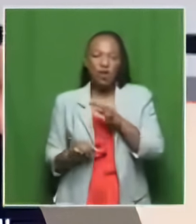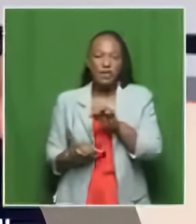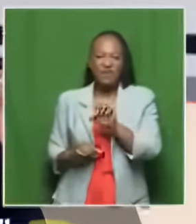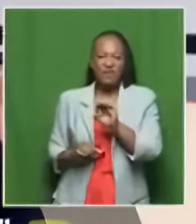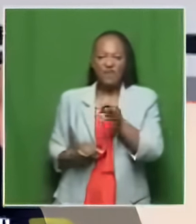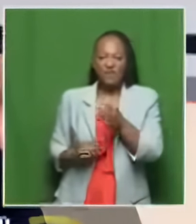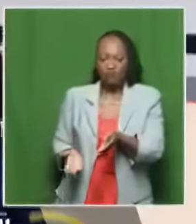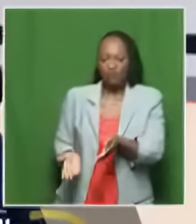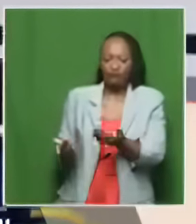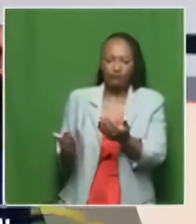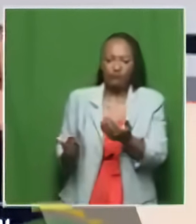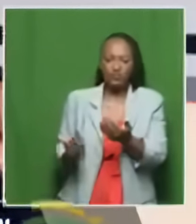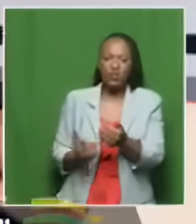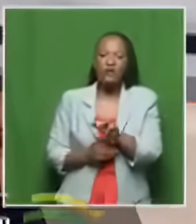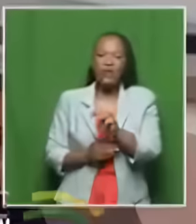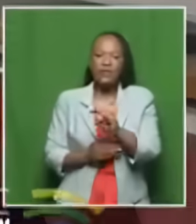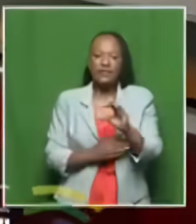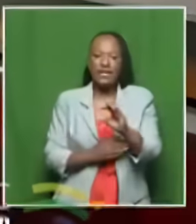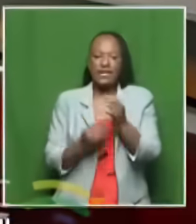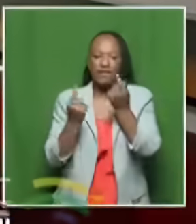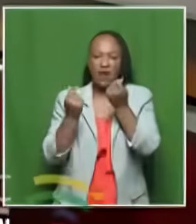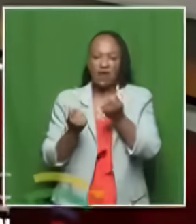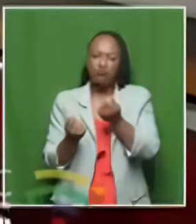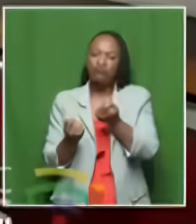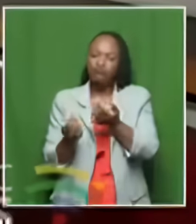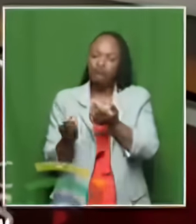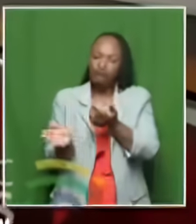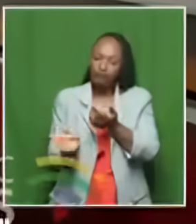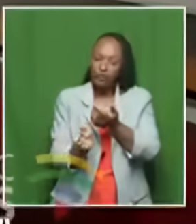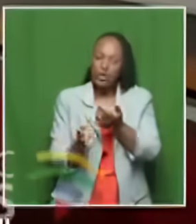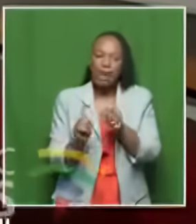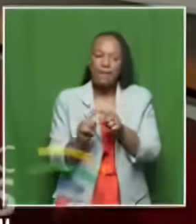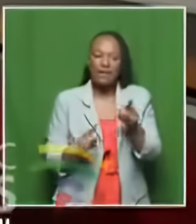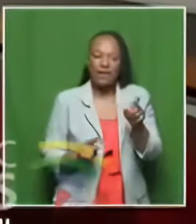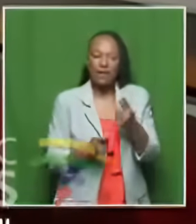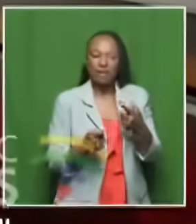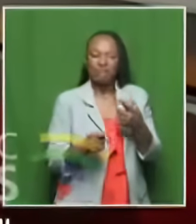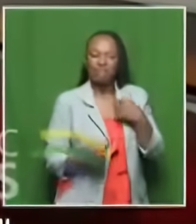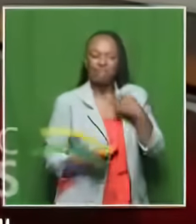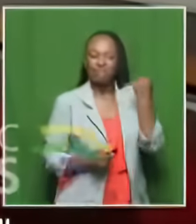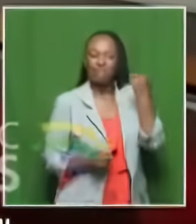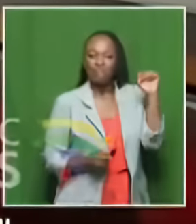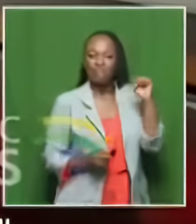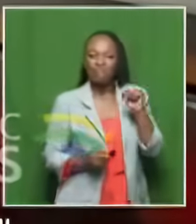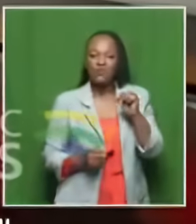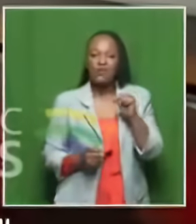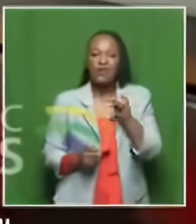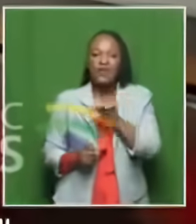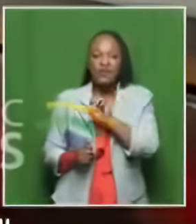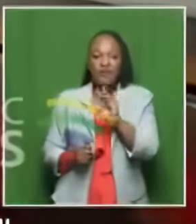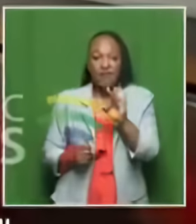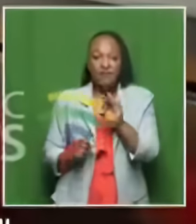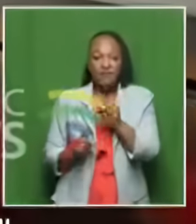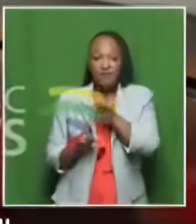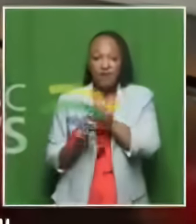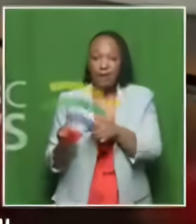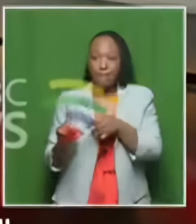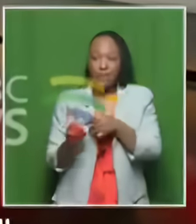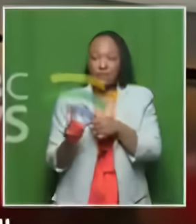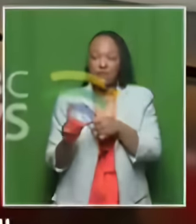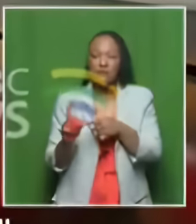having the portfolio of MMC of Finance. What they are against is the candidate that the EFF is